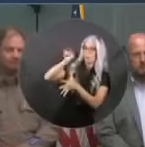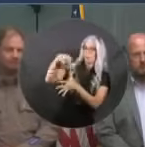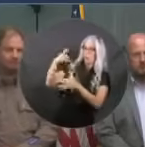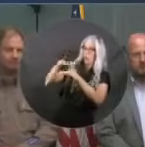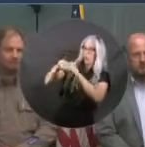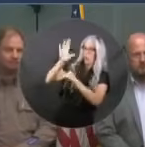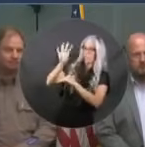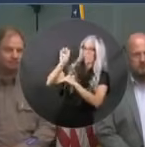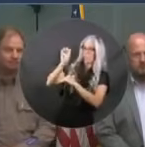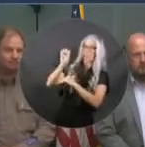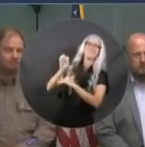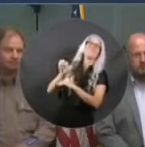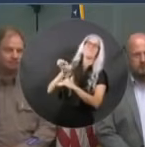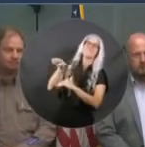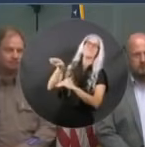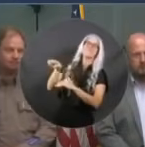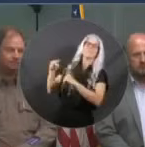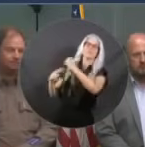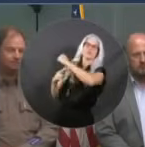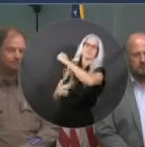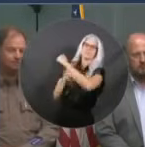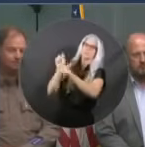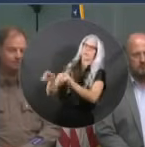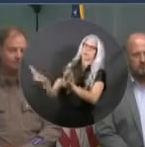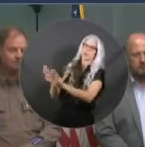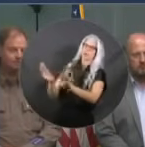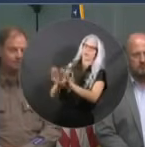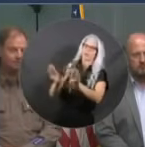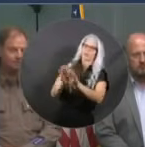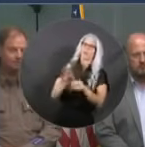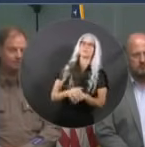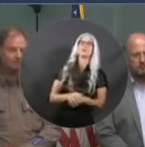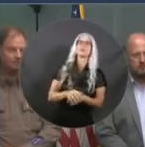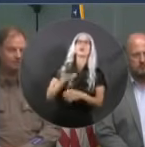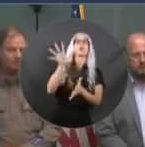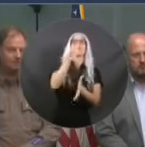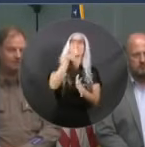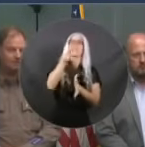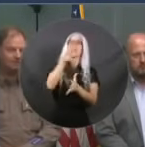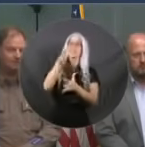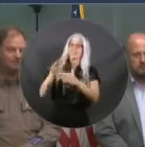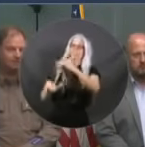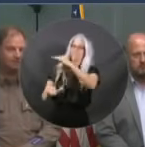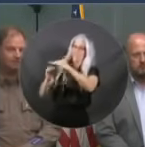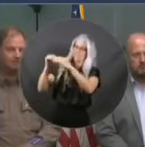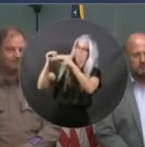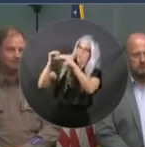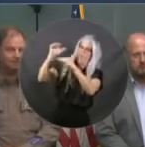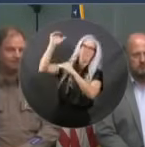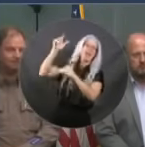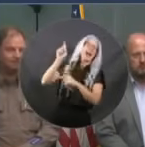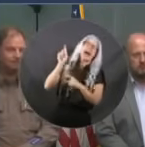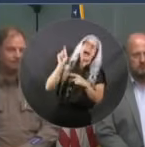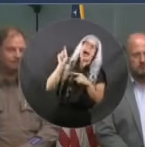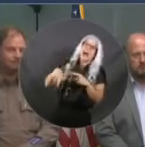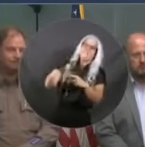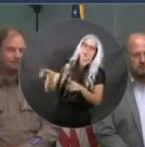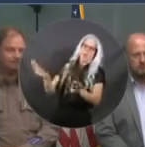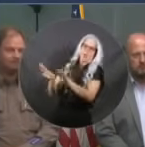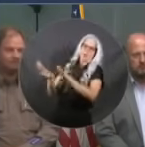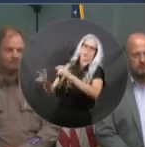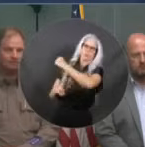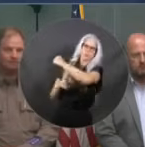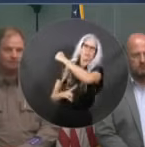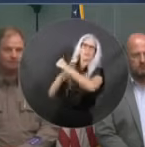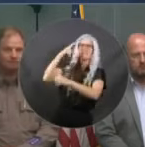plans that you have, once the wind gets to a certain point, those bridges are not going to be safe to traverse, and Florida Highway Patrol will work with local